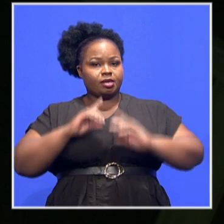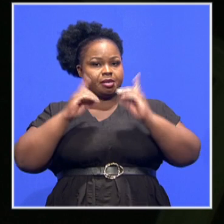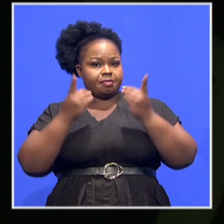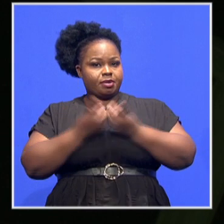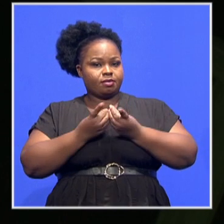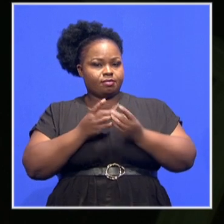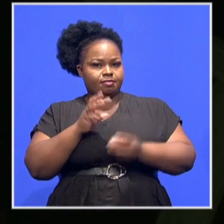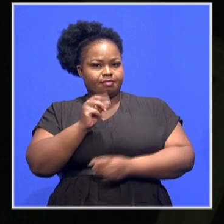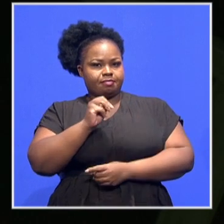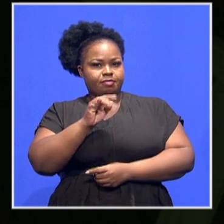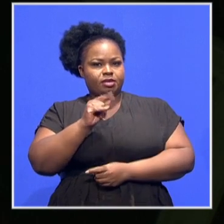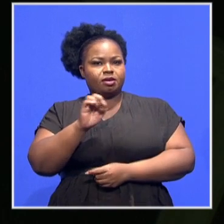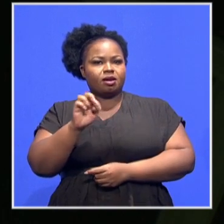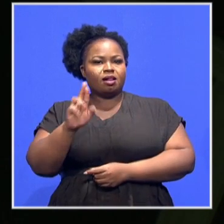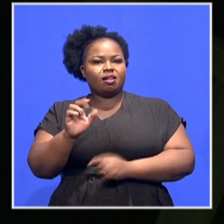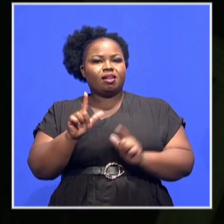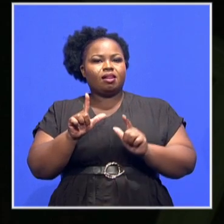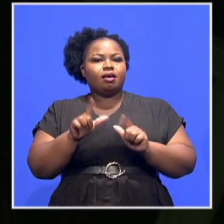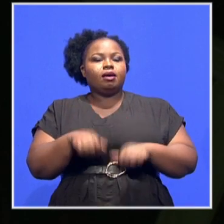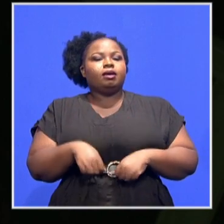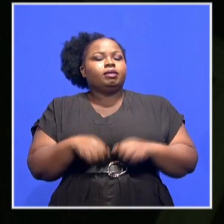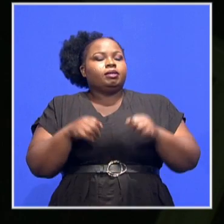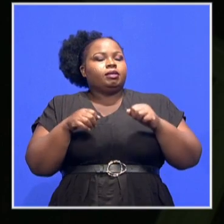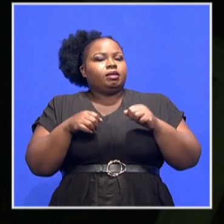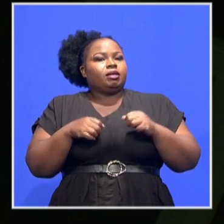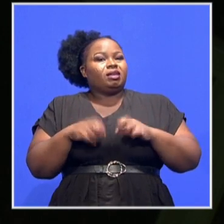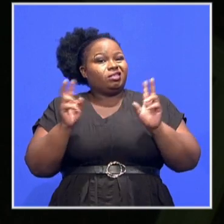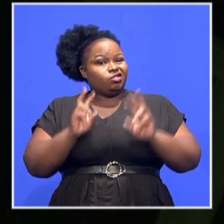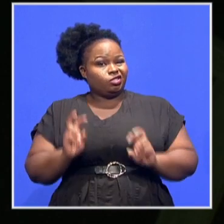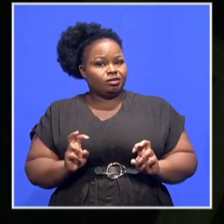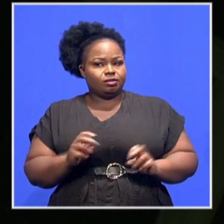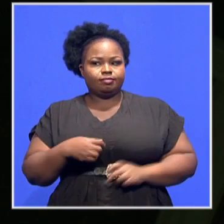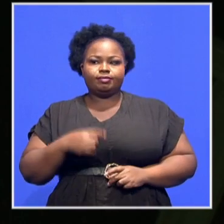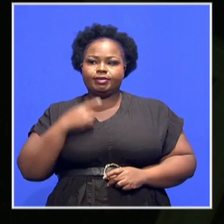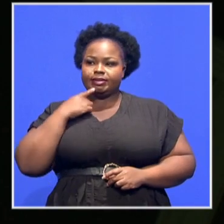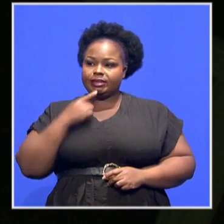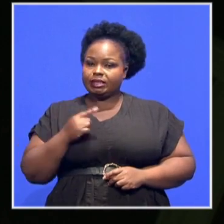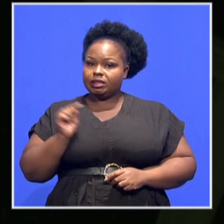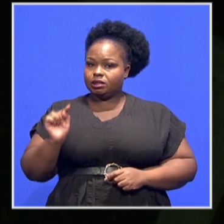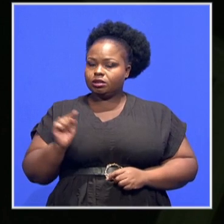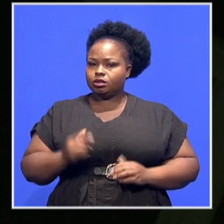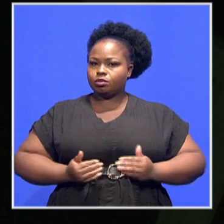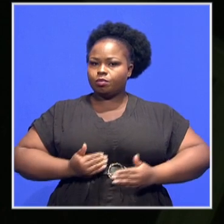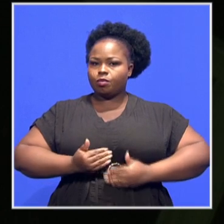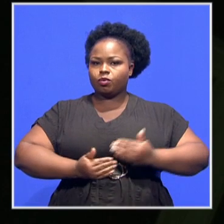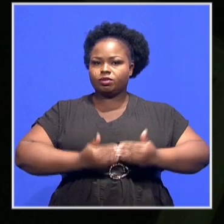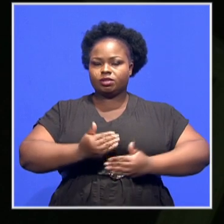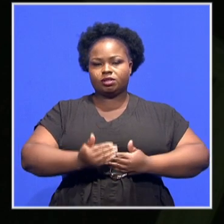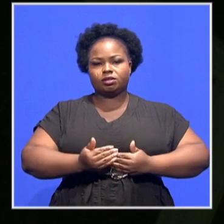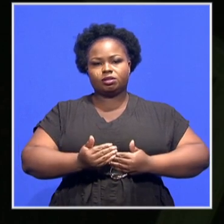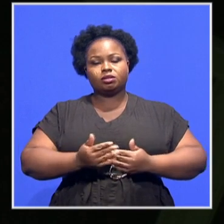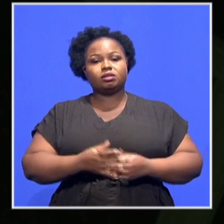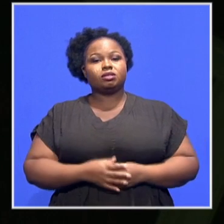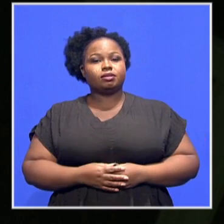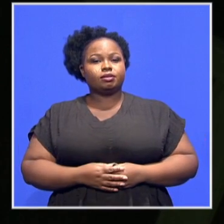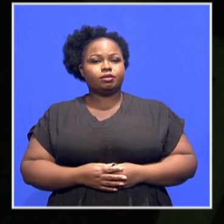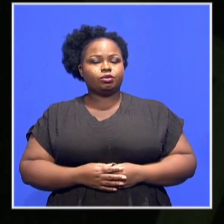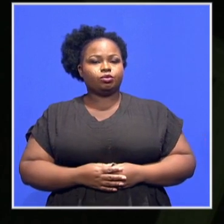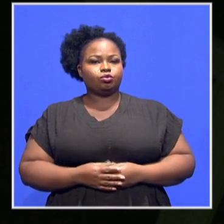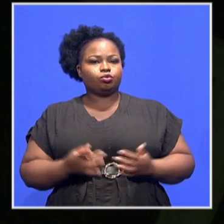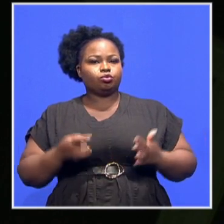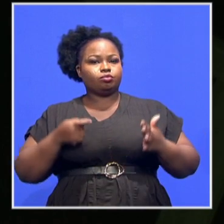Energy has indicated that the process for procuring an